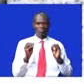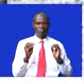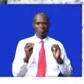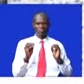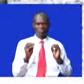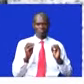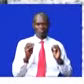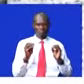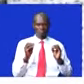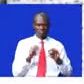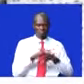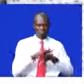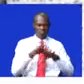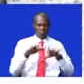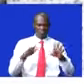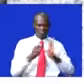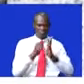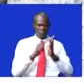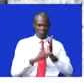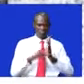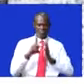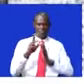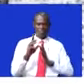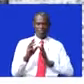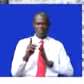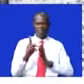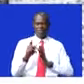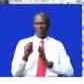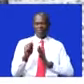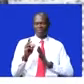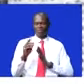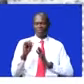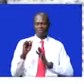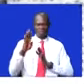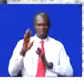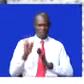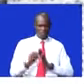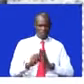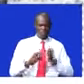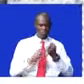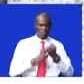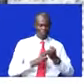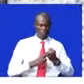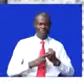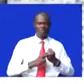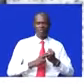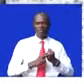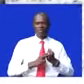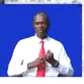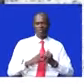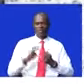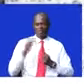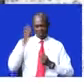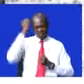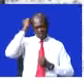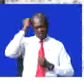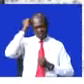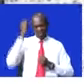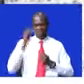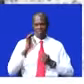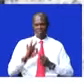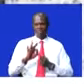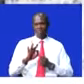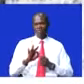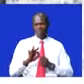They are spread as follows. Karibo, 7 ECD schools. Nyando, 3 ECD